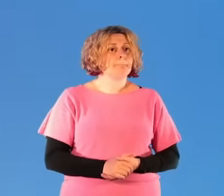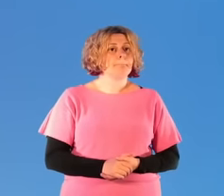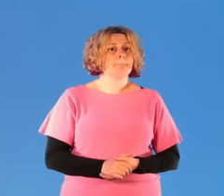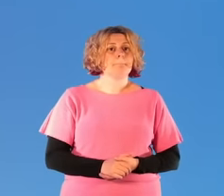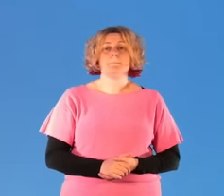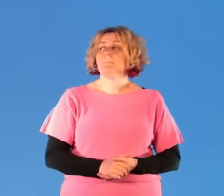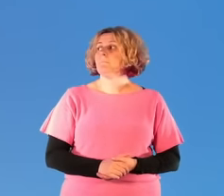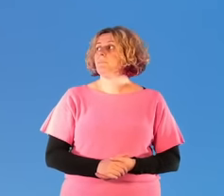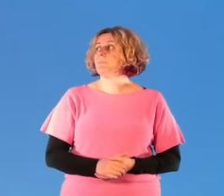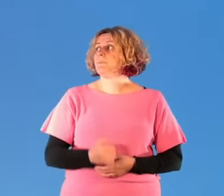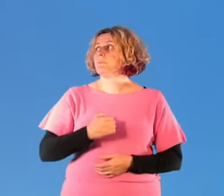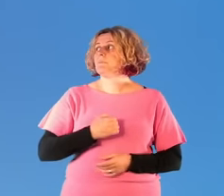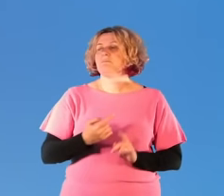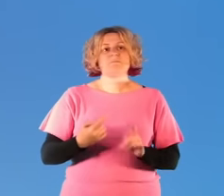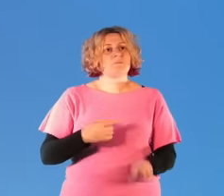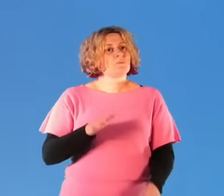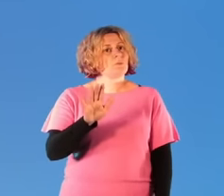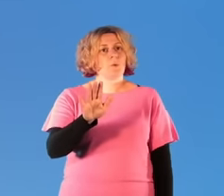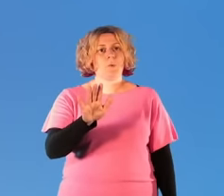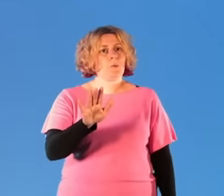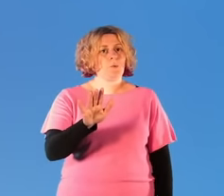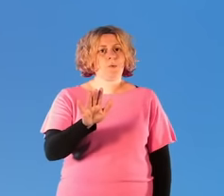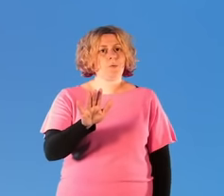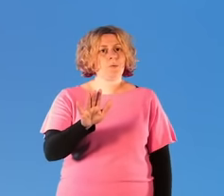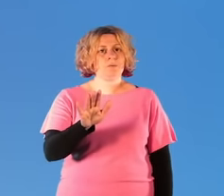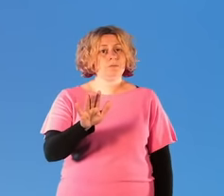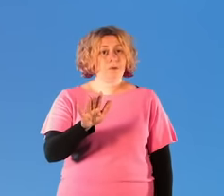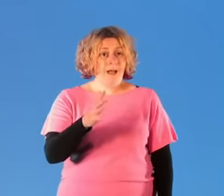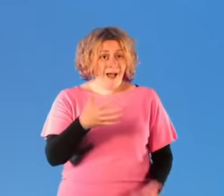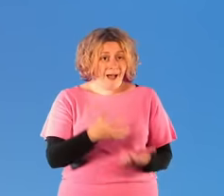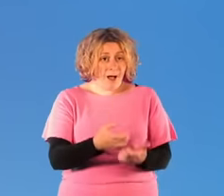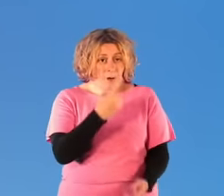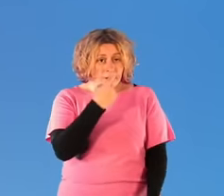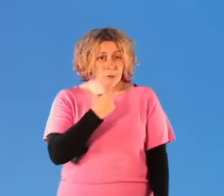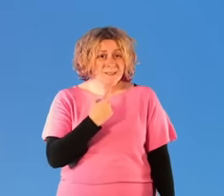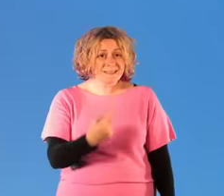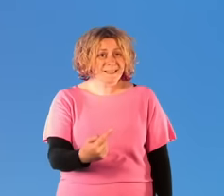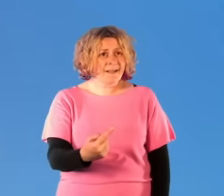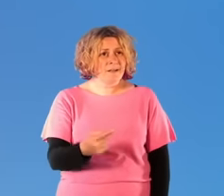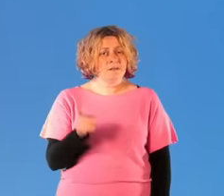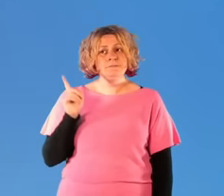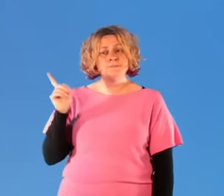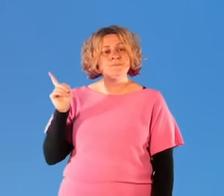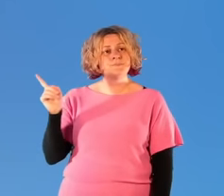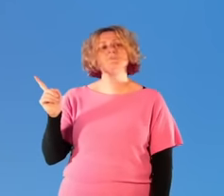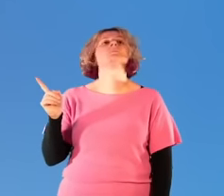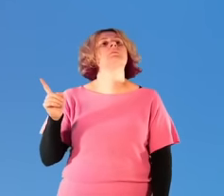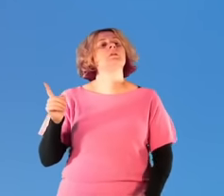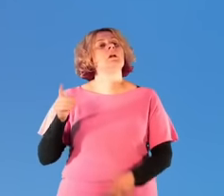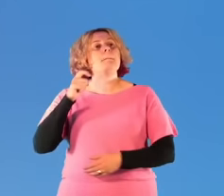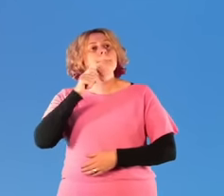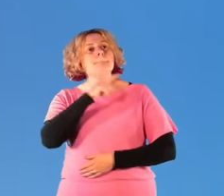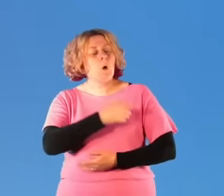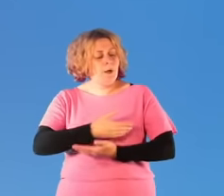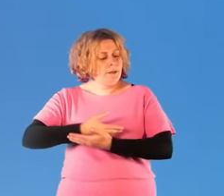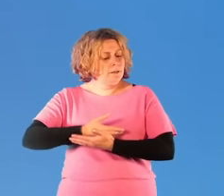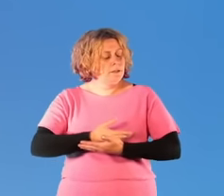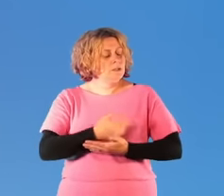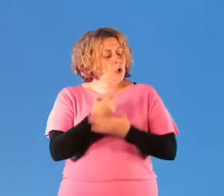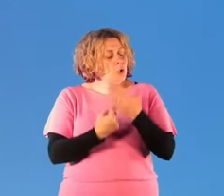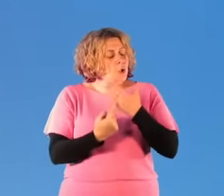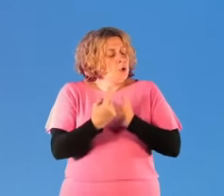My response to that is, how dare they say that? This little boy has unique human dignity. He